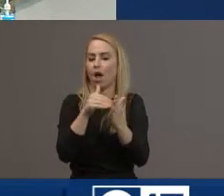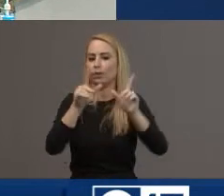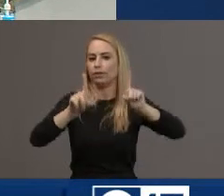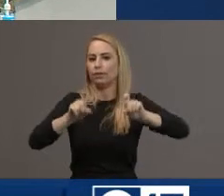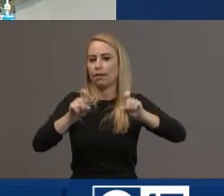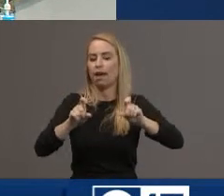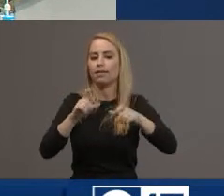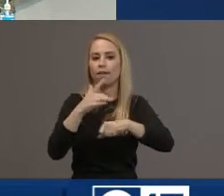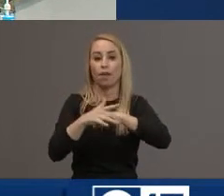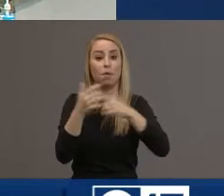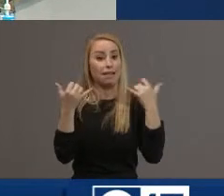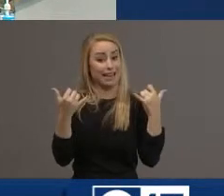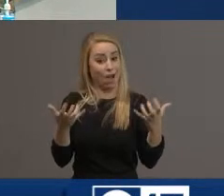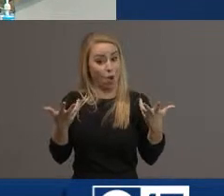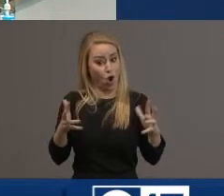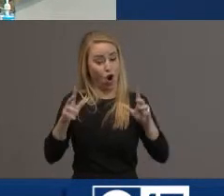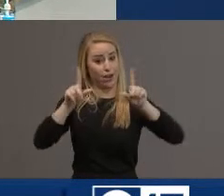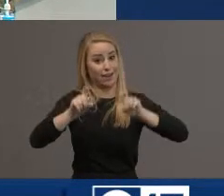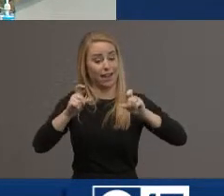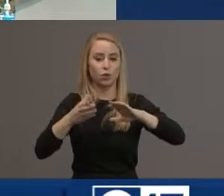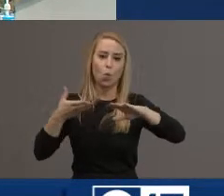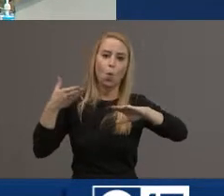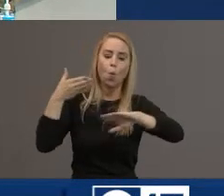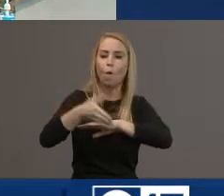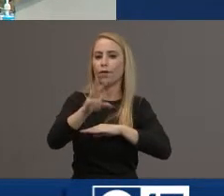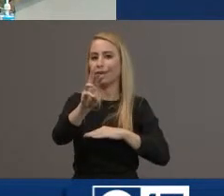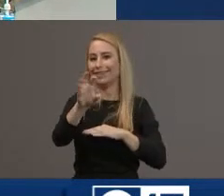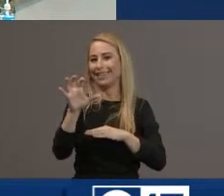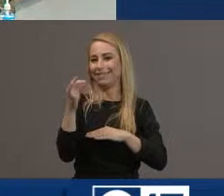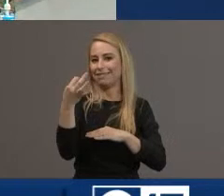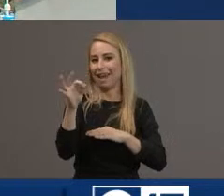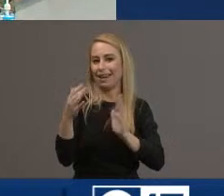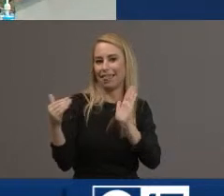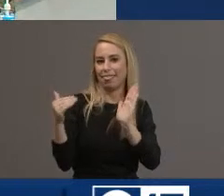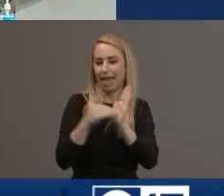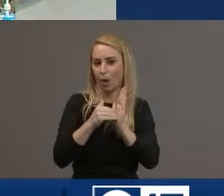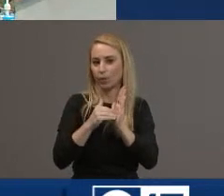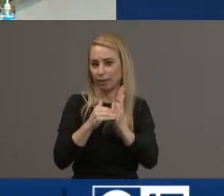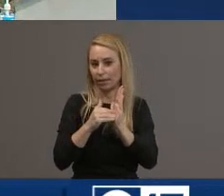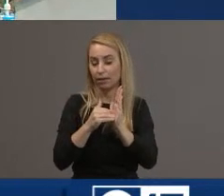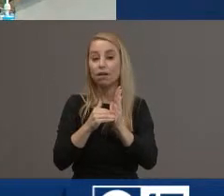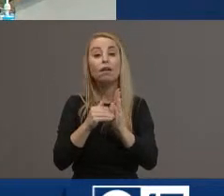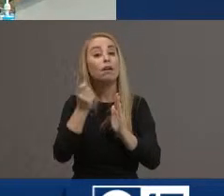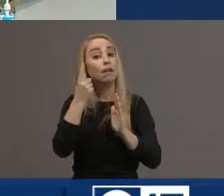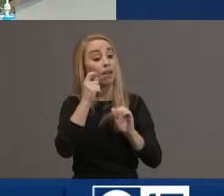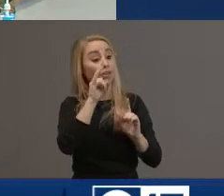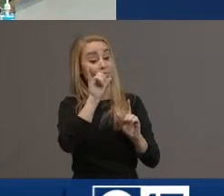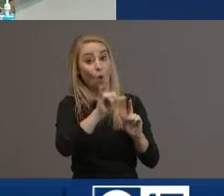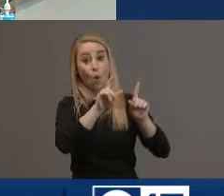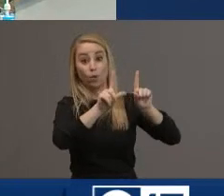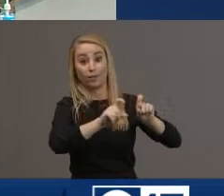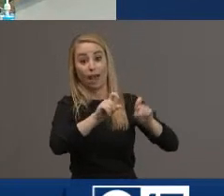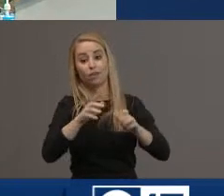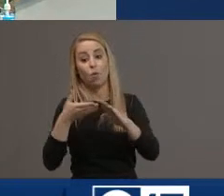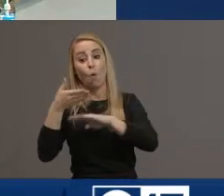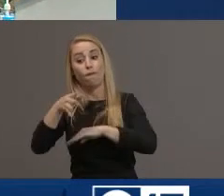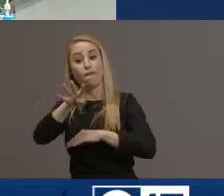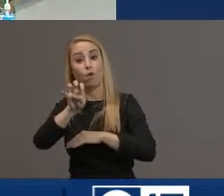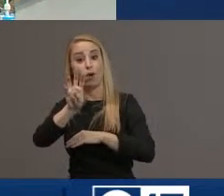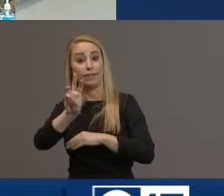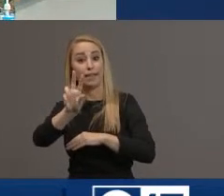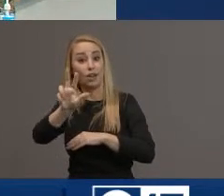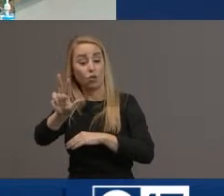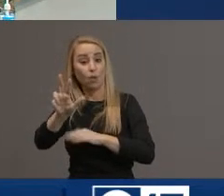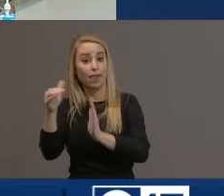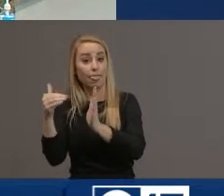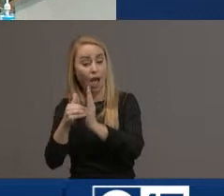over 619,000 Arizonans. Over 463,000 of those tests have been